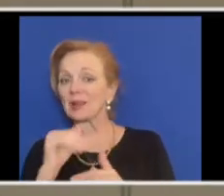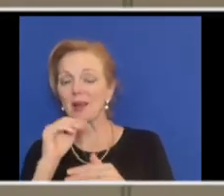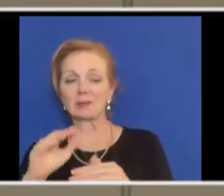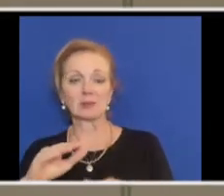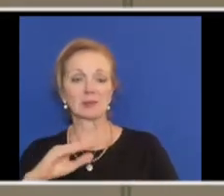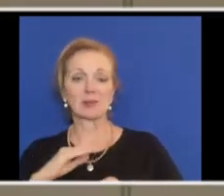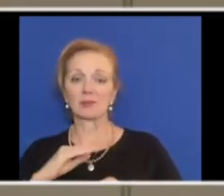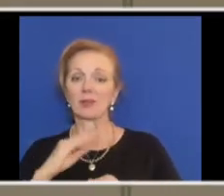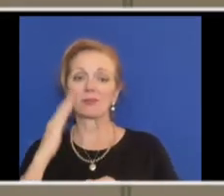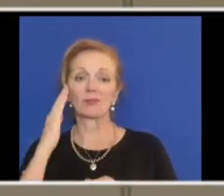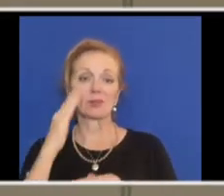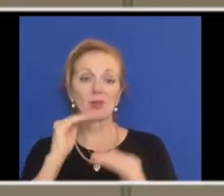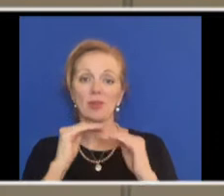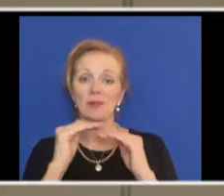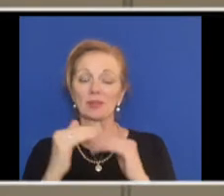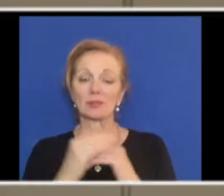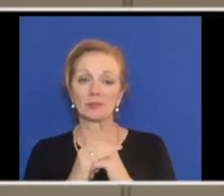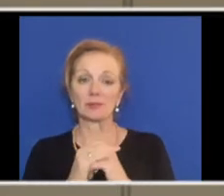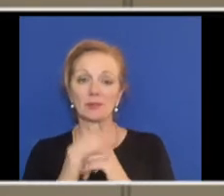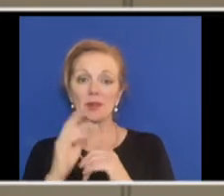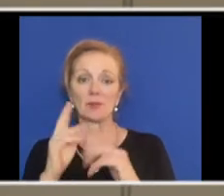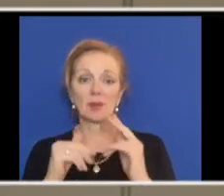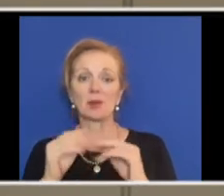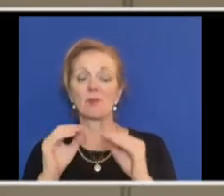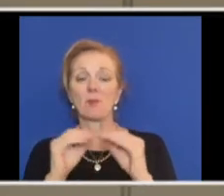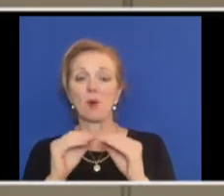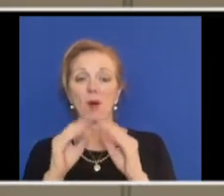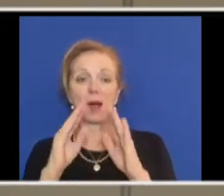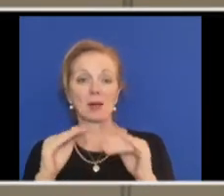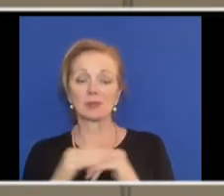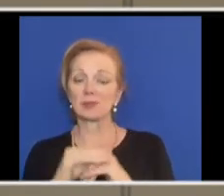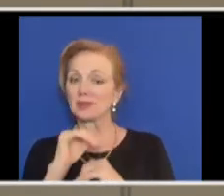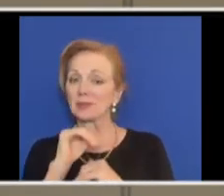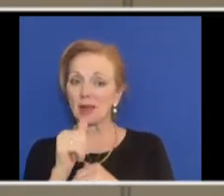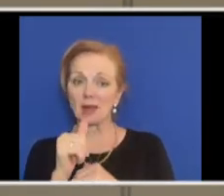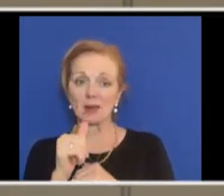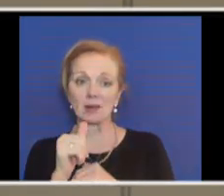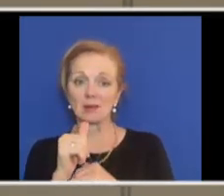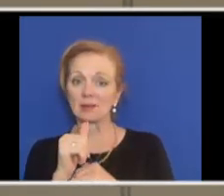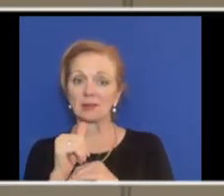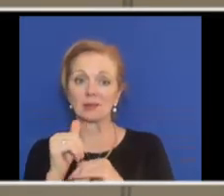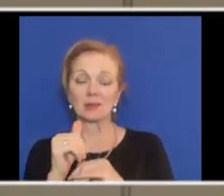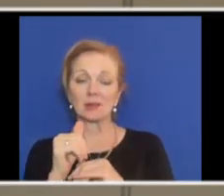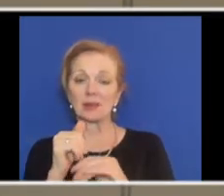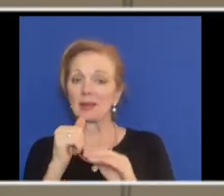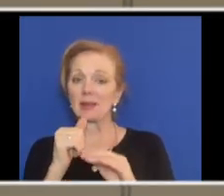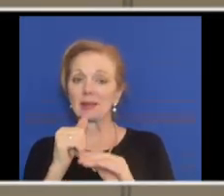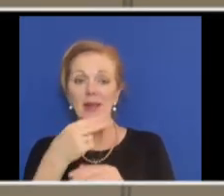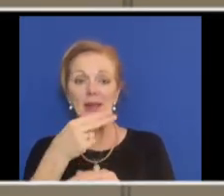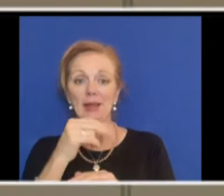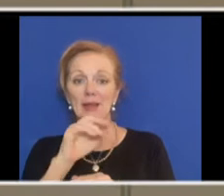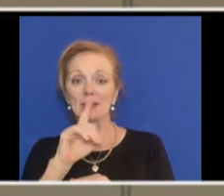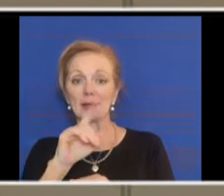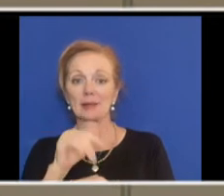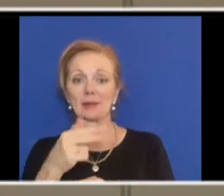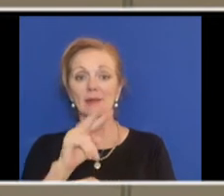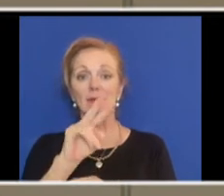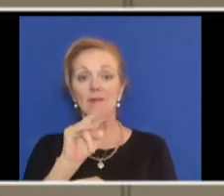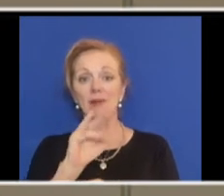level so building more housing is not in Hidden Valley is not what gentrification looks like